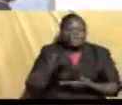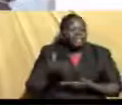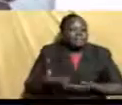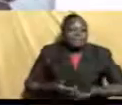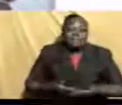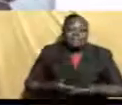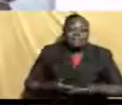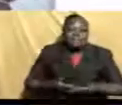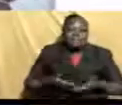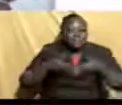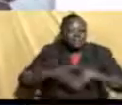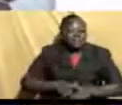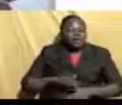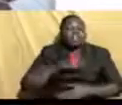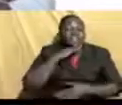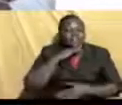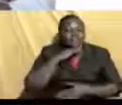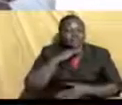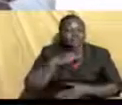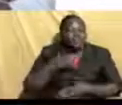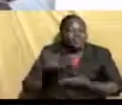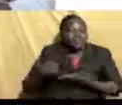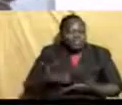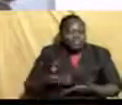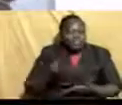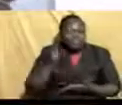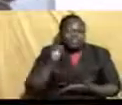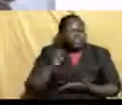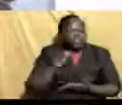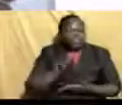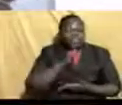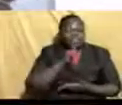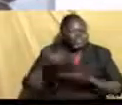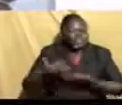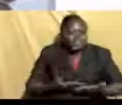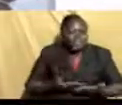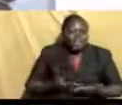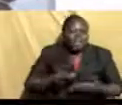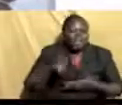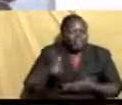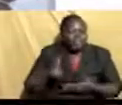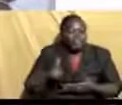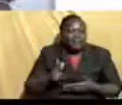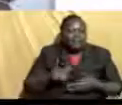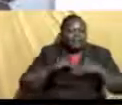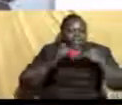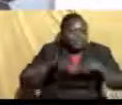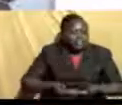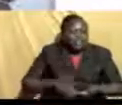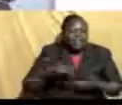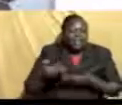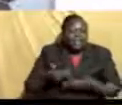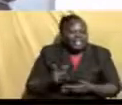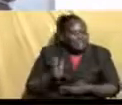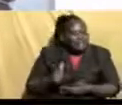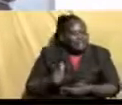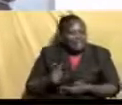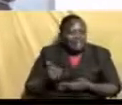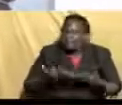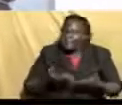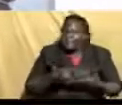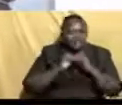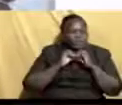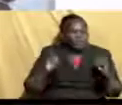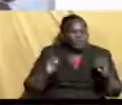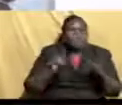No. So a fibroid is not a baby. A fibroid was never conceived, did not go through the 9 months, and therefore is not a baby. But